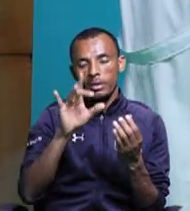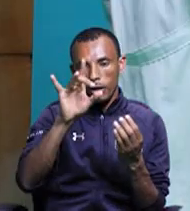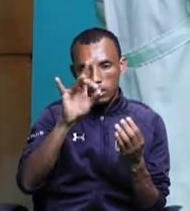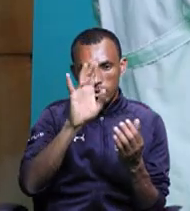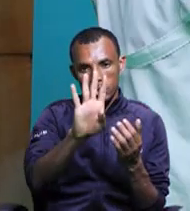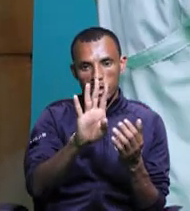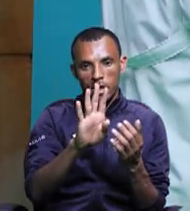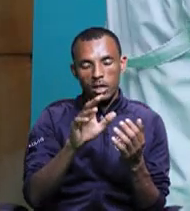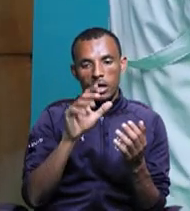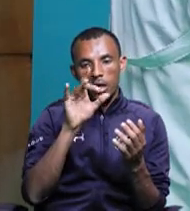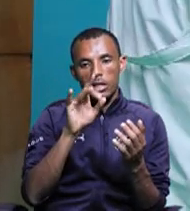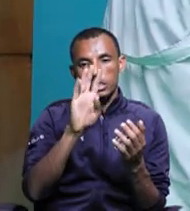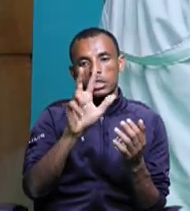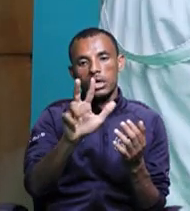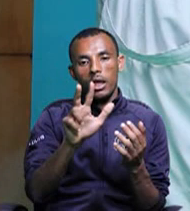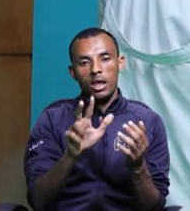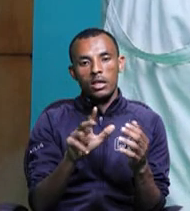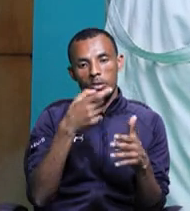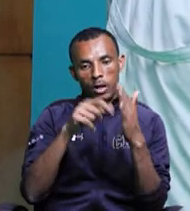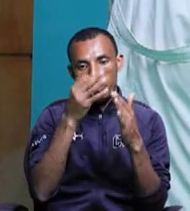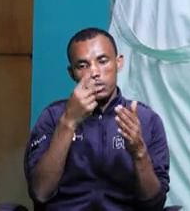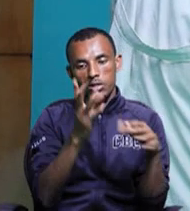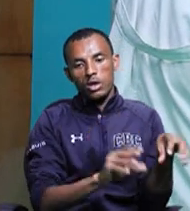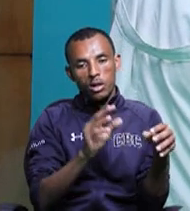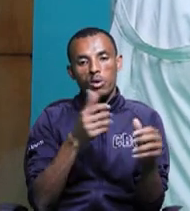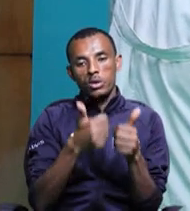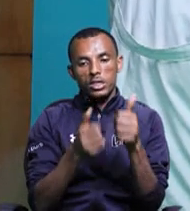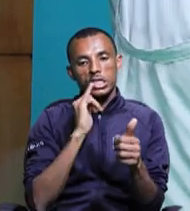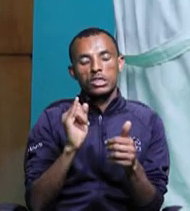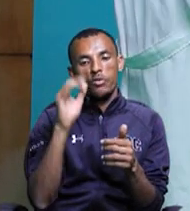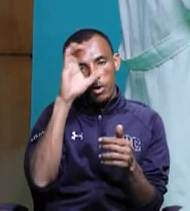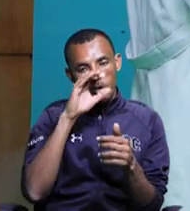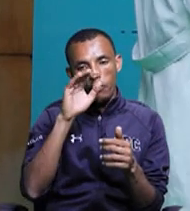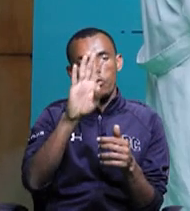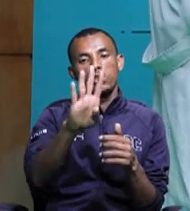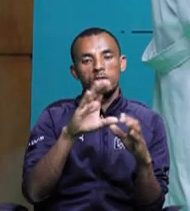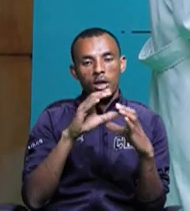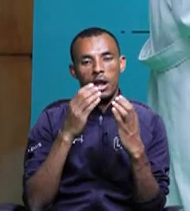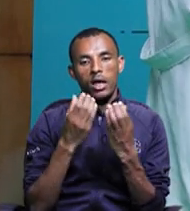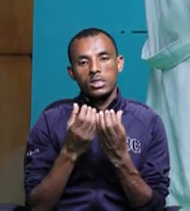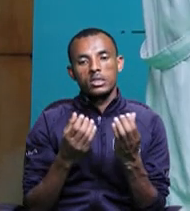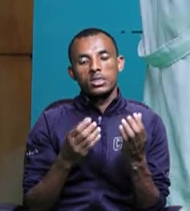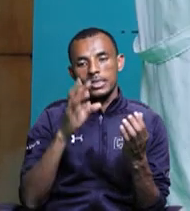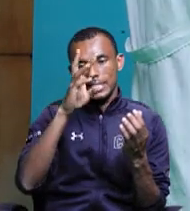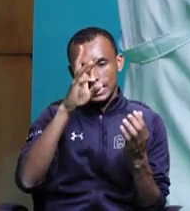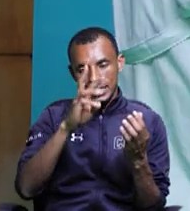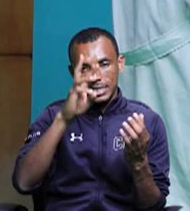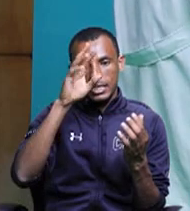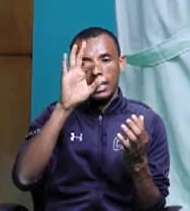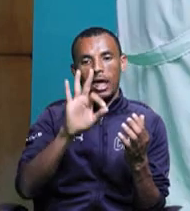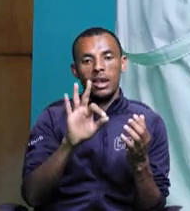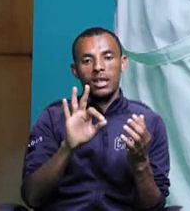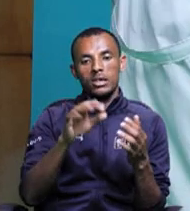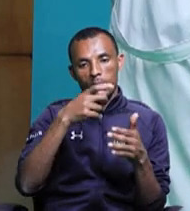83, it is the mark of a student which is found in the 4th class. 69 is the mark of the